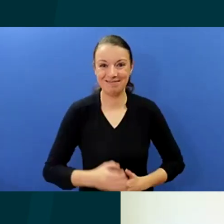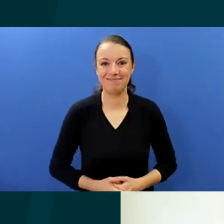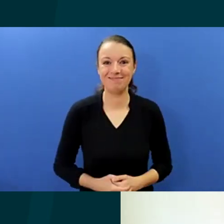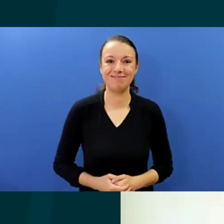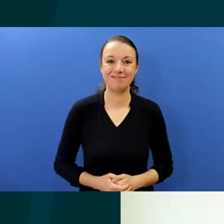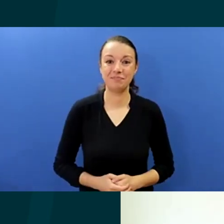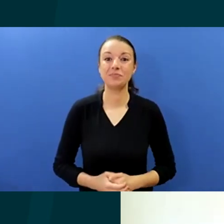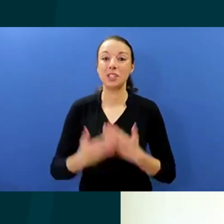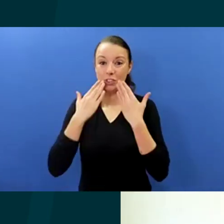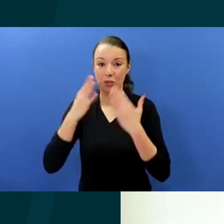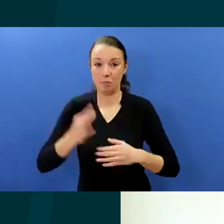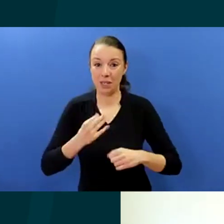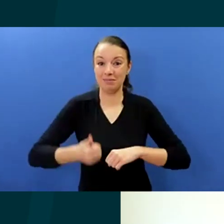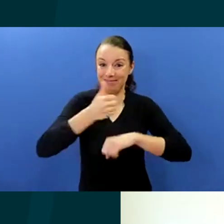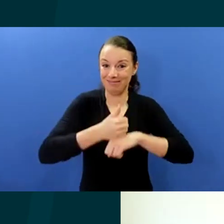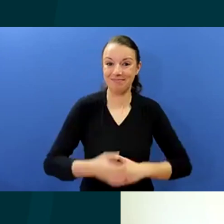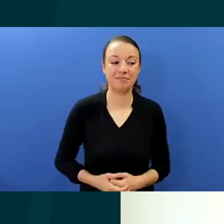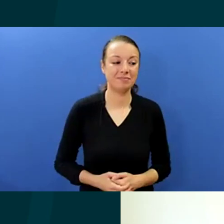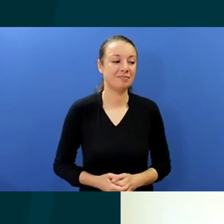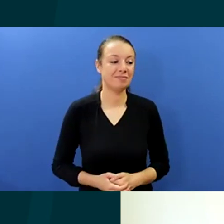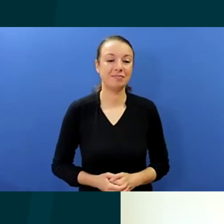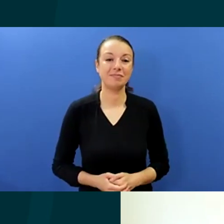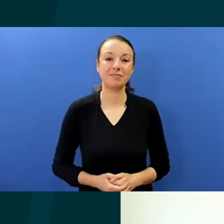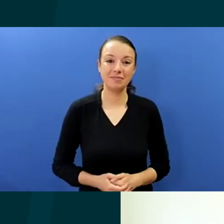much. Thank you very much.